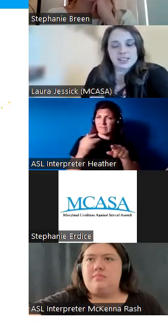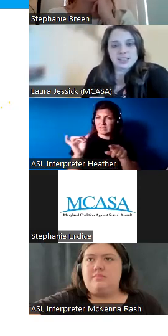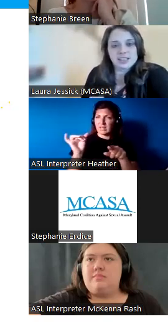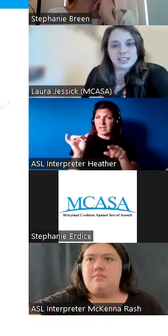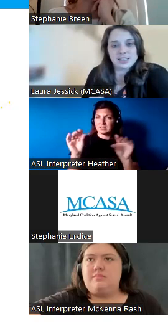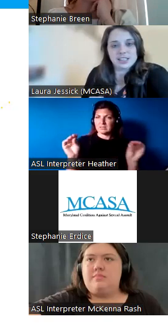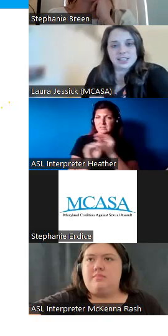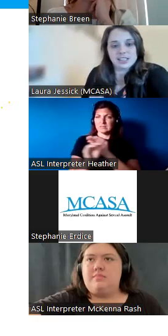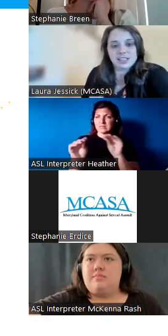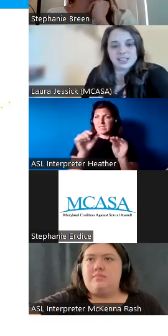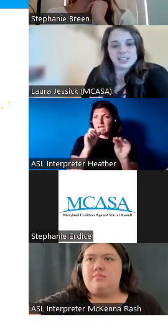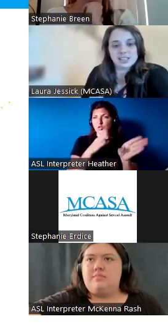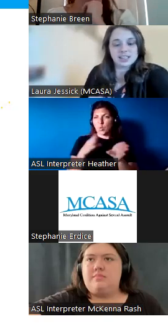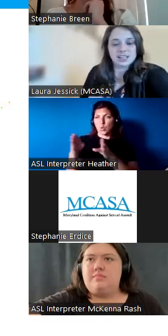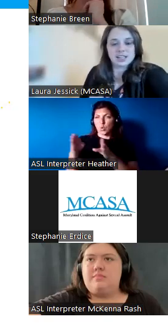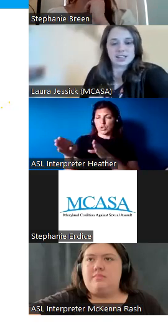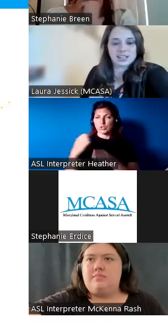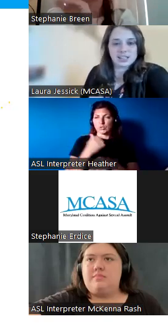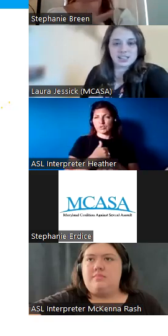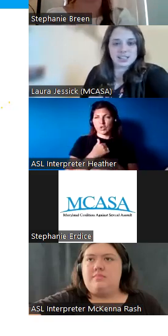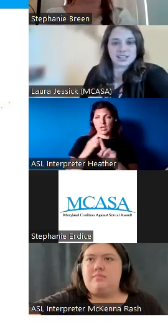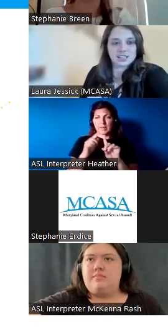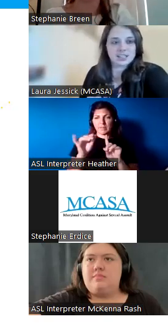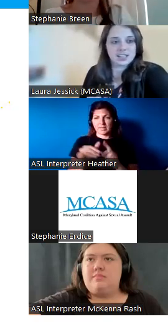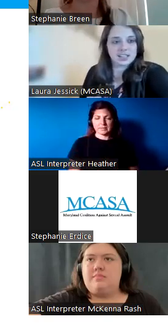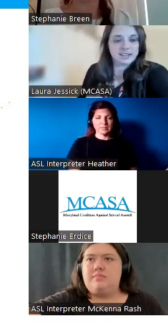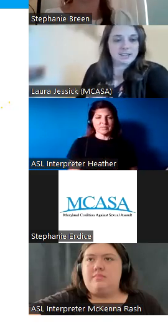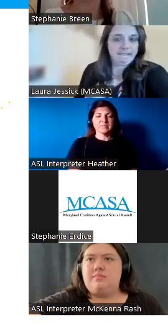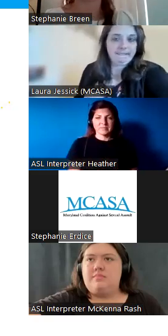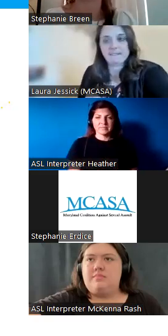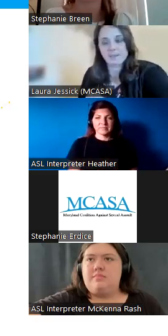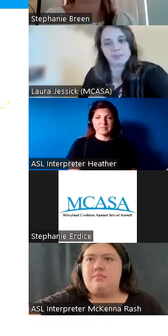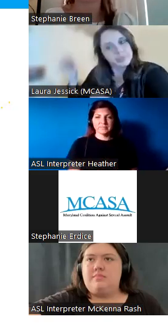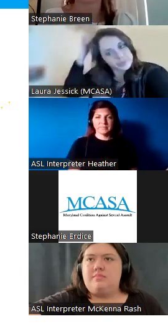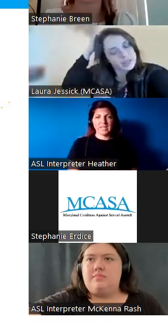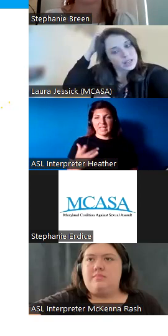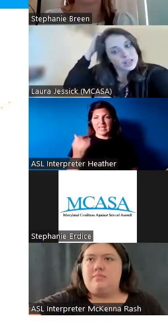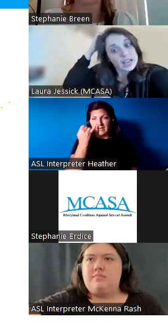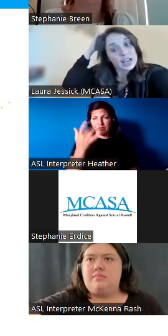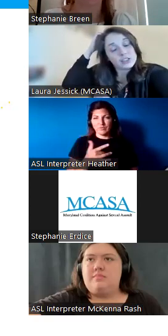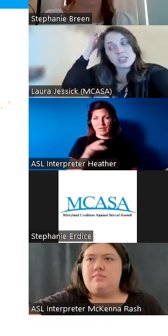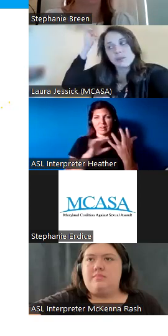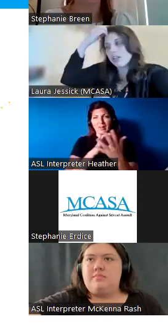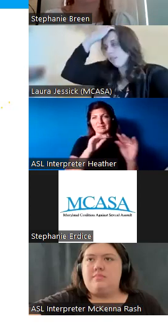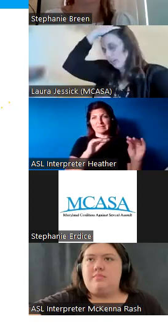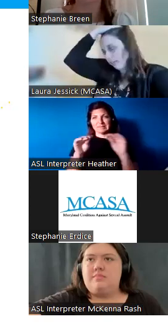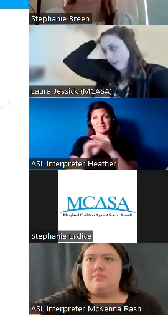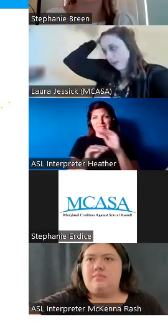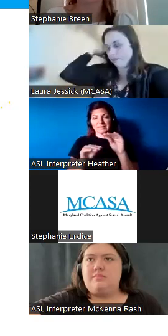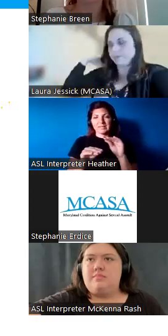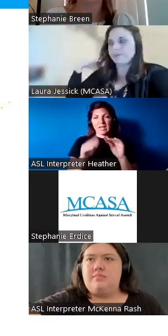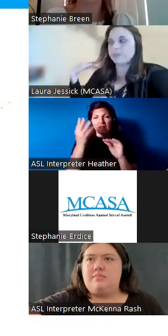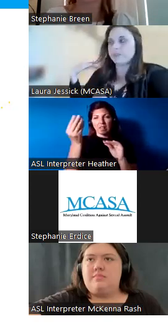a little out of order or something. So I'm sorry about that with a few of the like jumbled Yeah, slides. just let me know